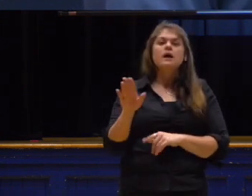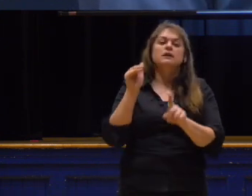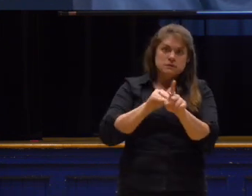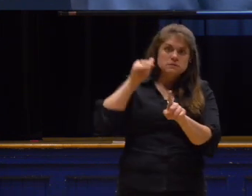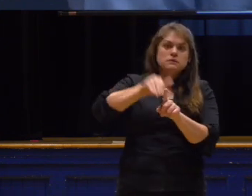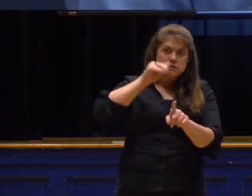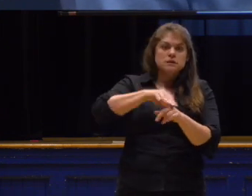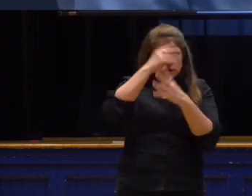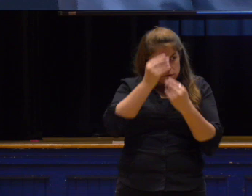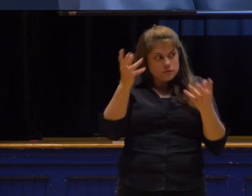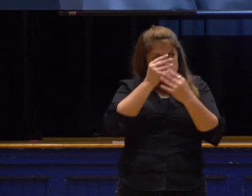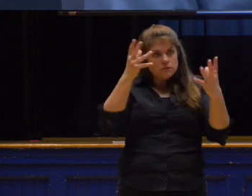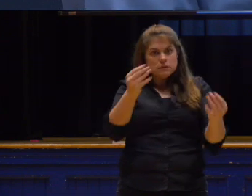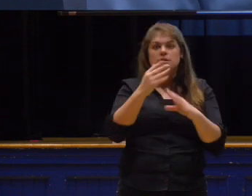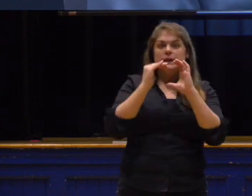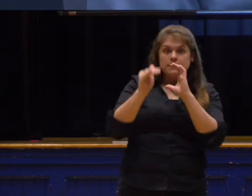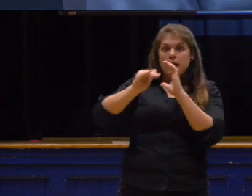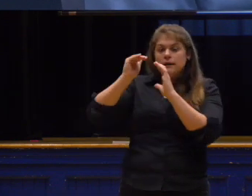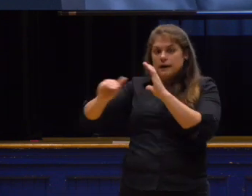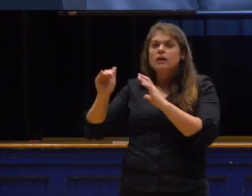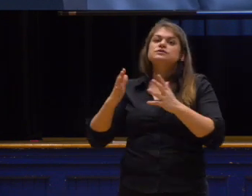be shared. So please, please, please get into that